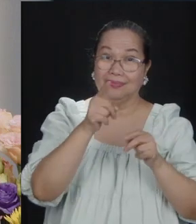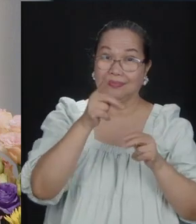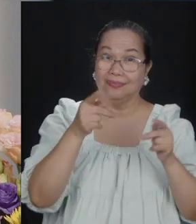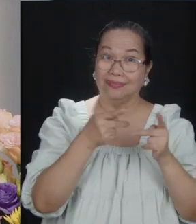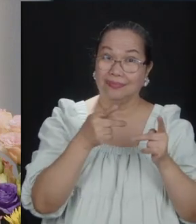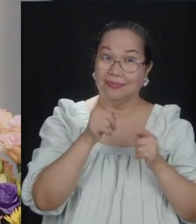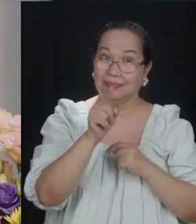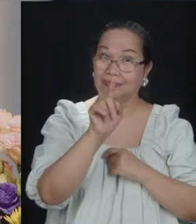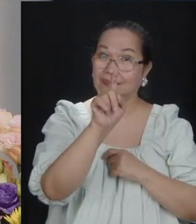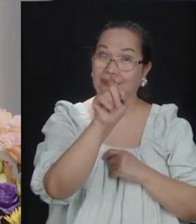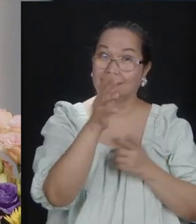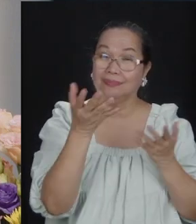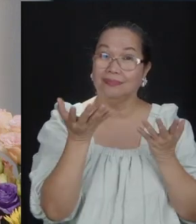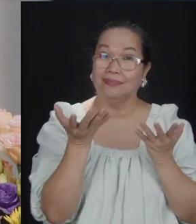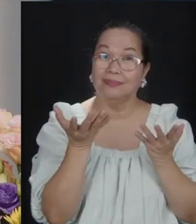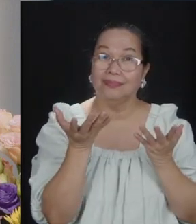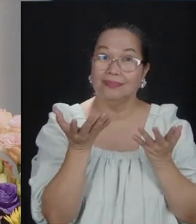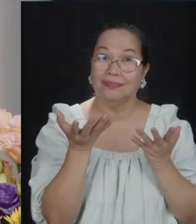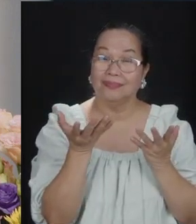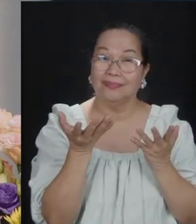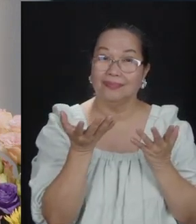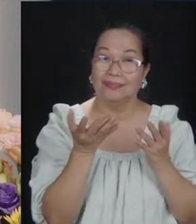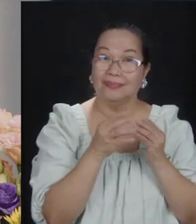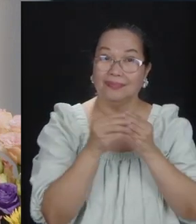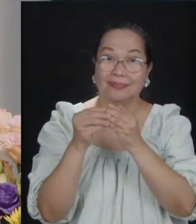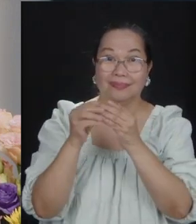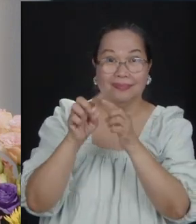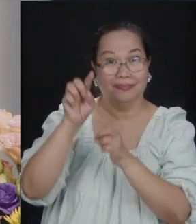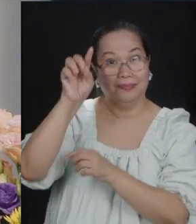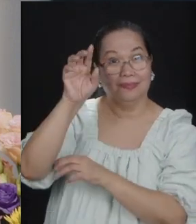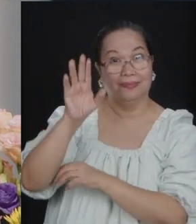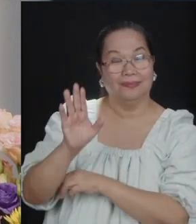you? Does it lead you to God?